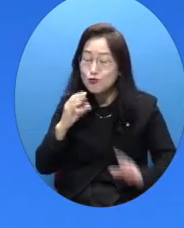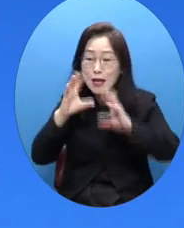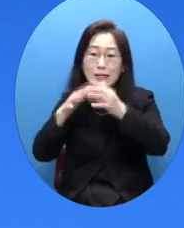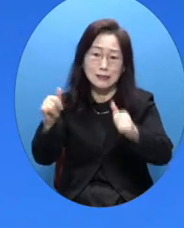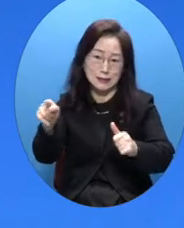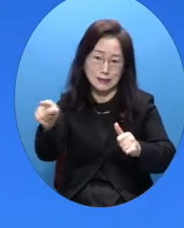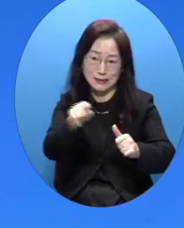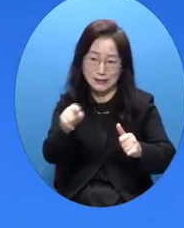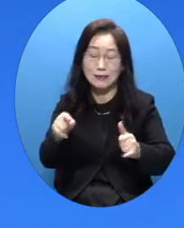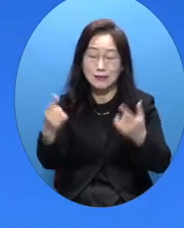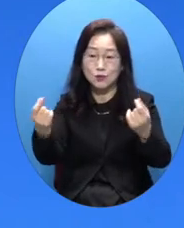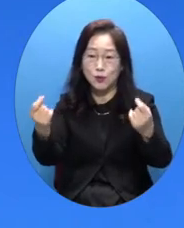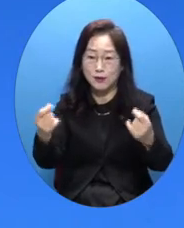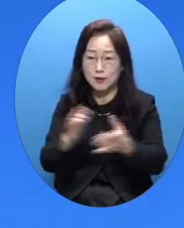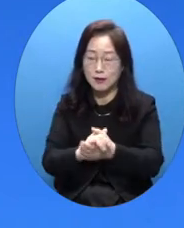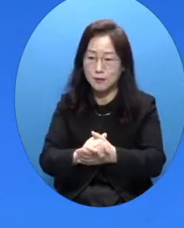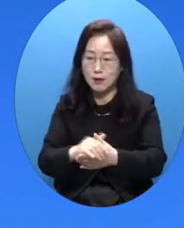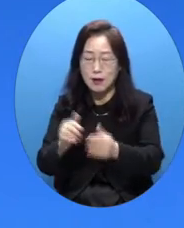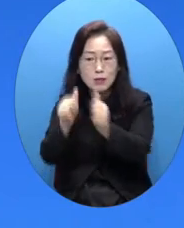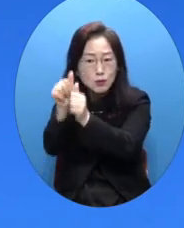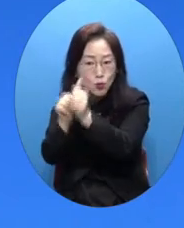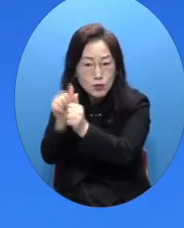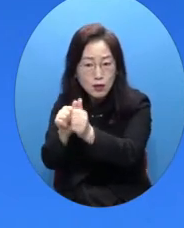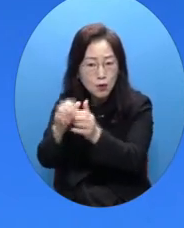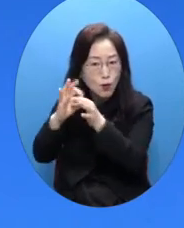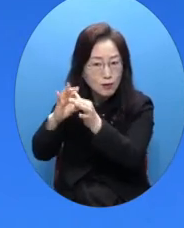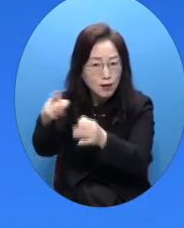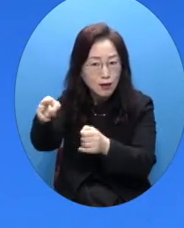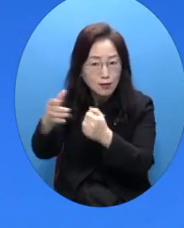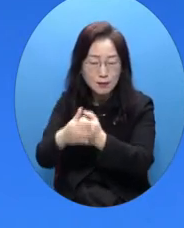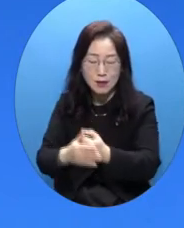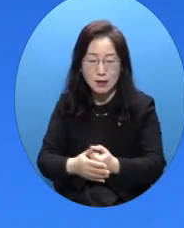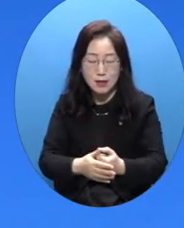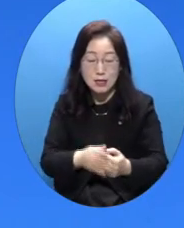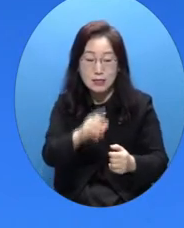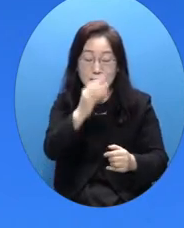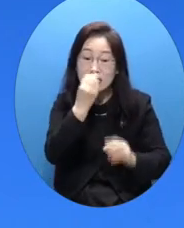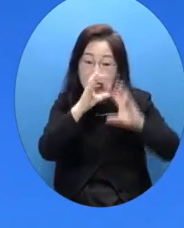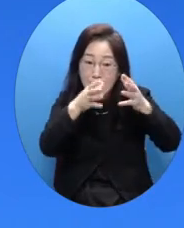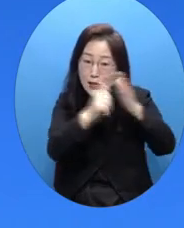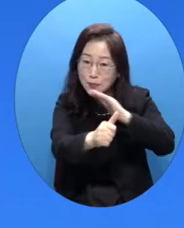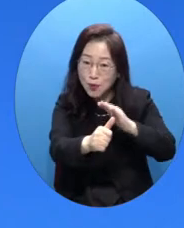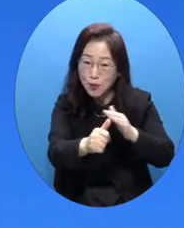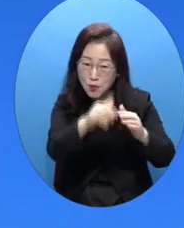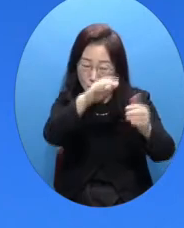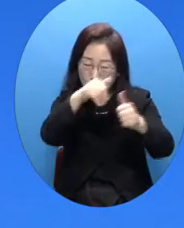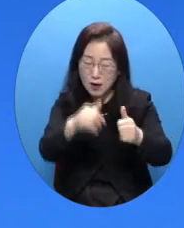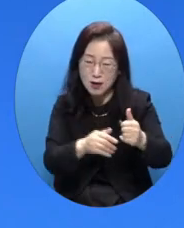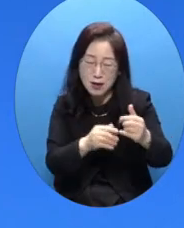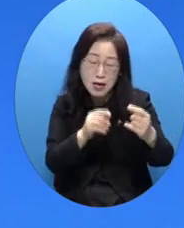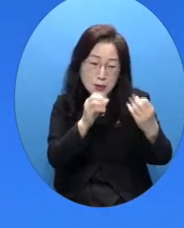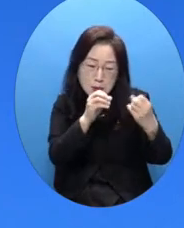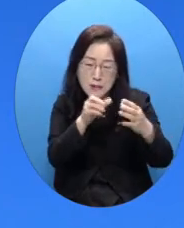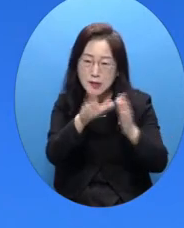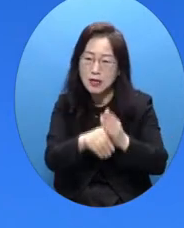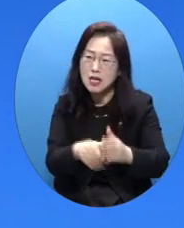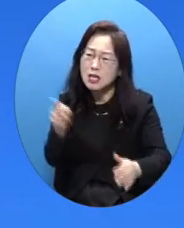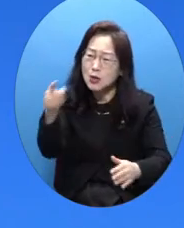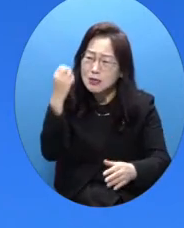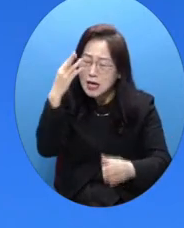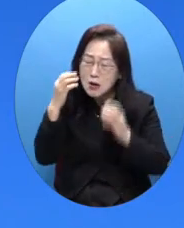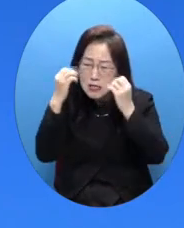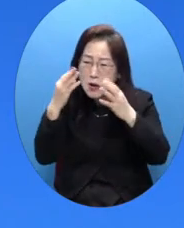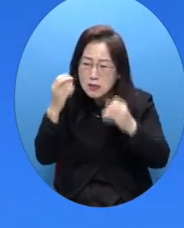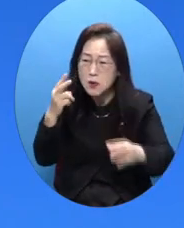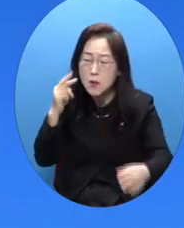he's a Jewish but he is agreed with the homosexuality but I had a lunch with him well